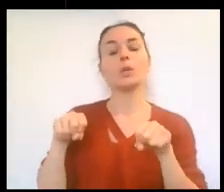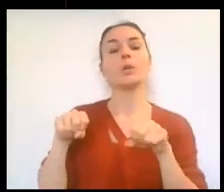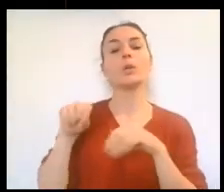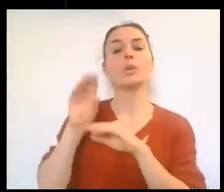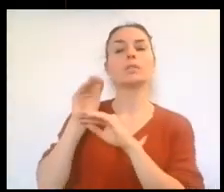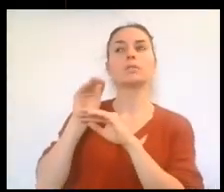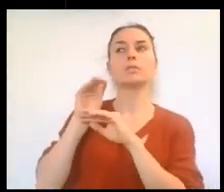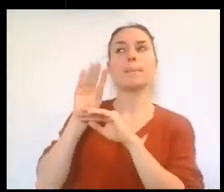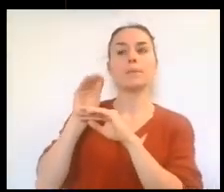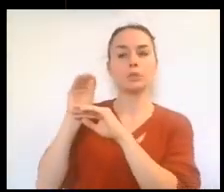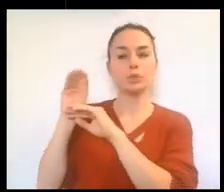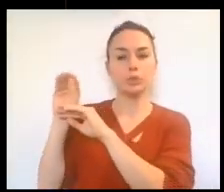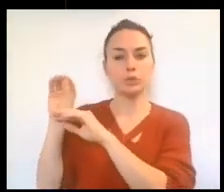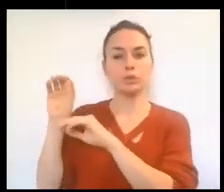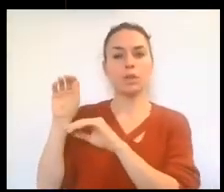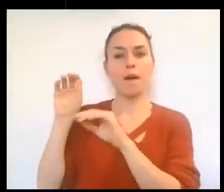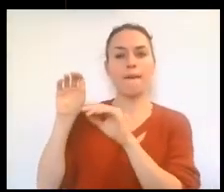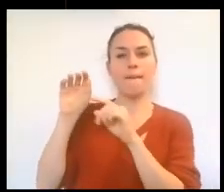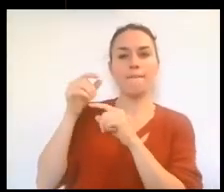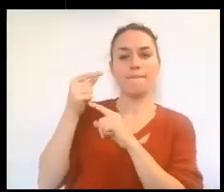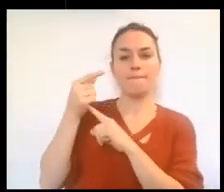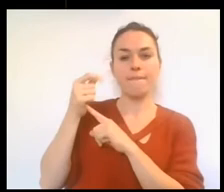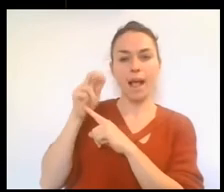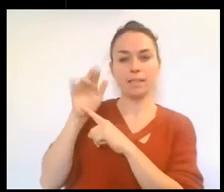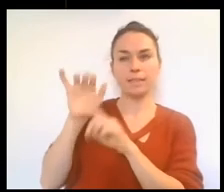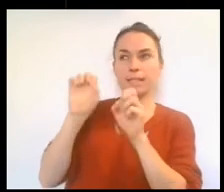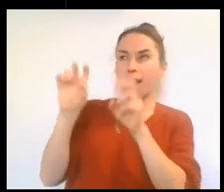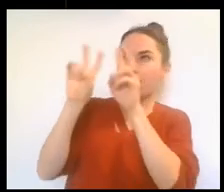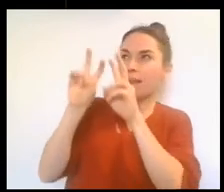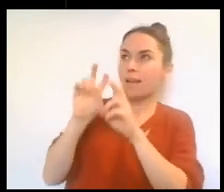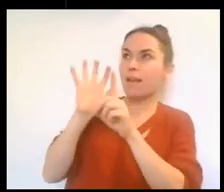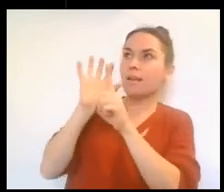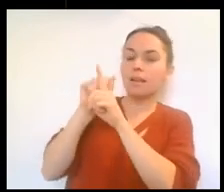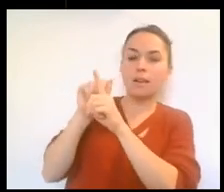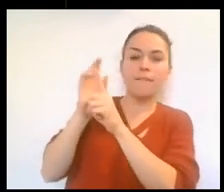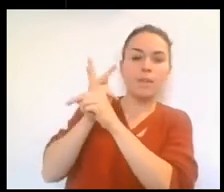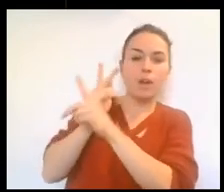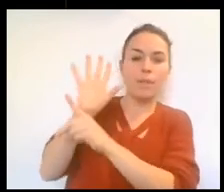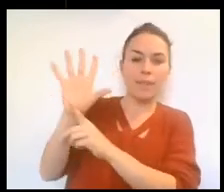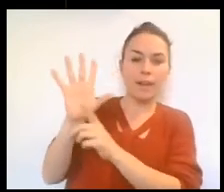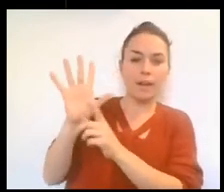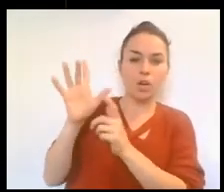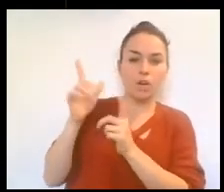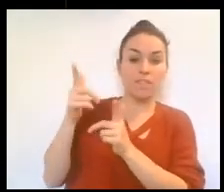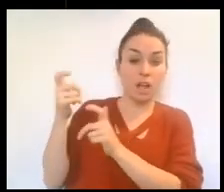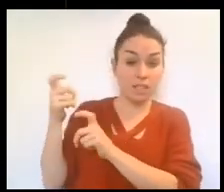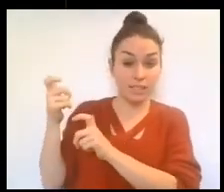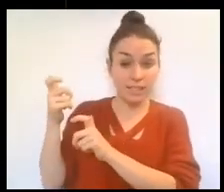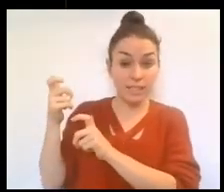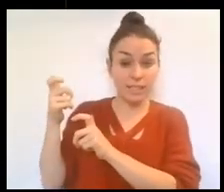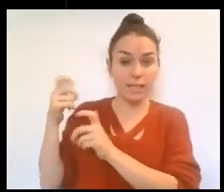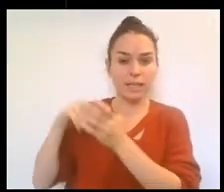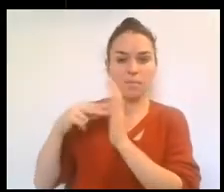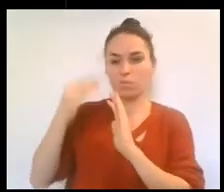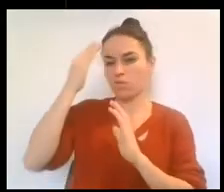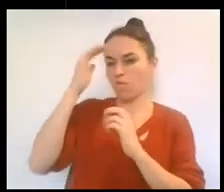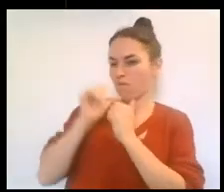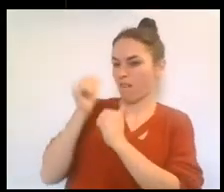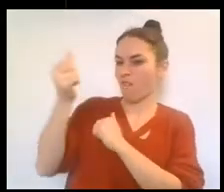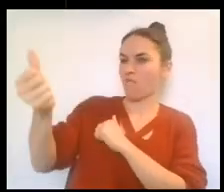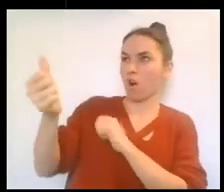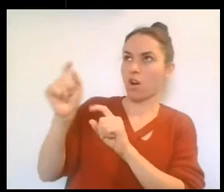order for us to determine their velocities so we would know what their distances are. So the fact is, here is a